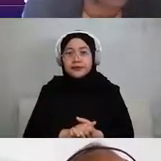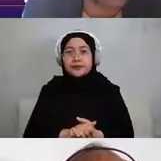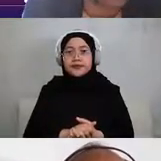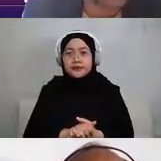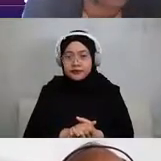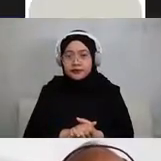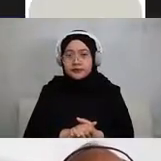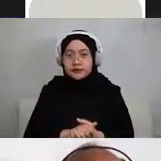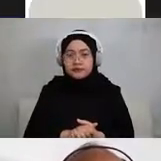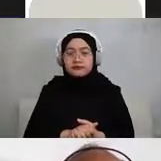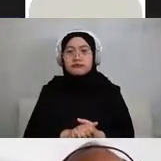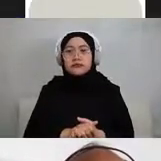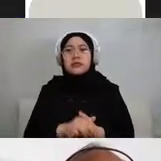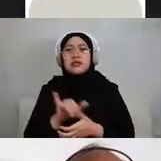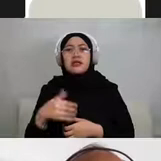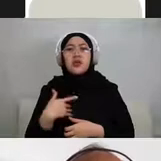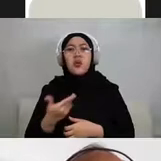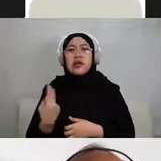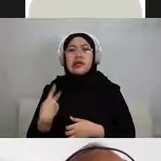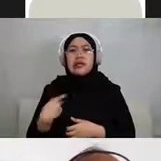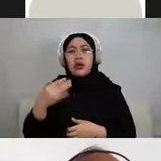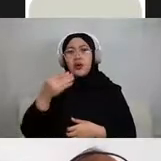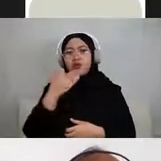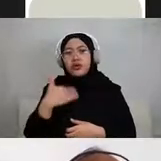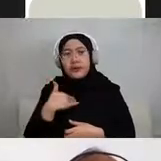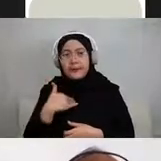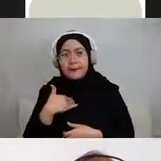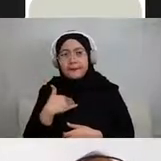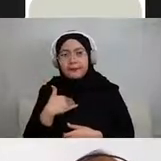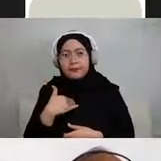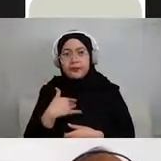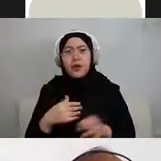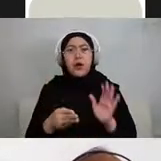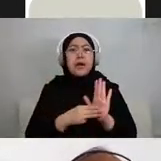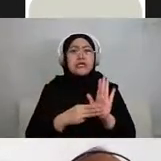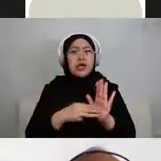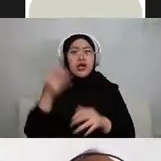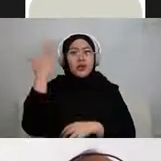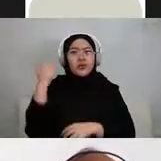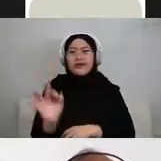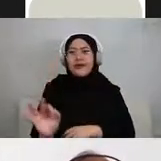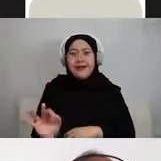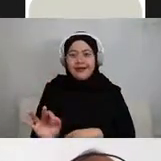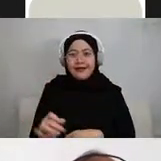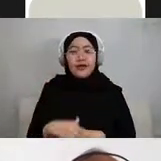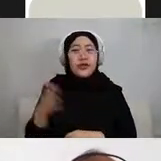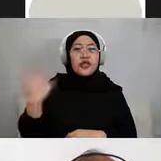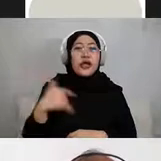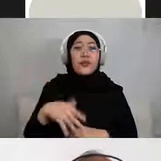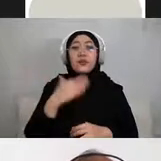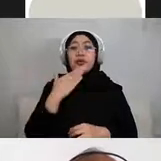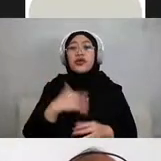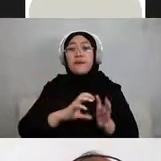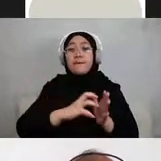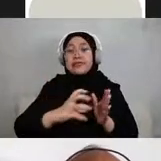engine, what we used to have in the IC engine and different things. So we have reduced those. So our life of the